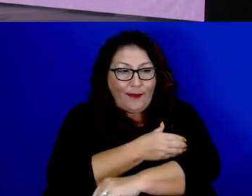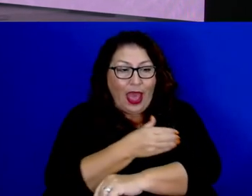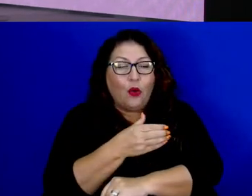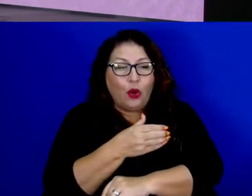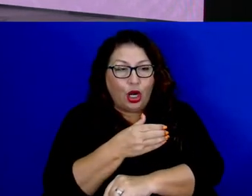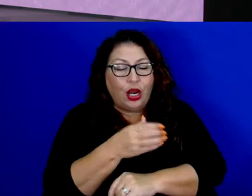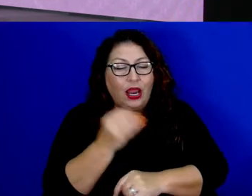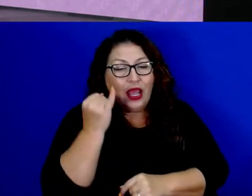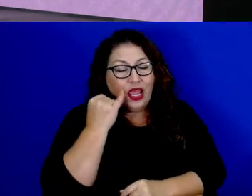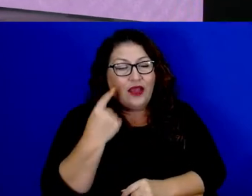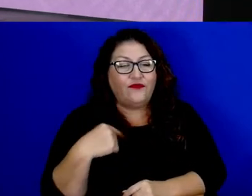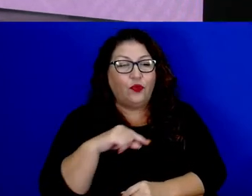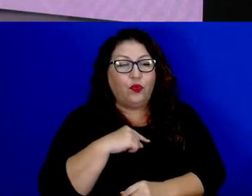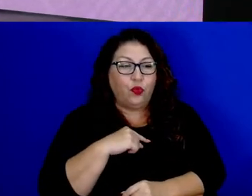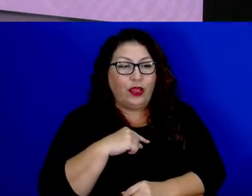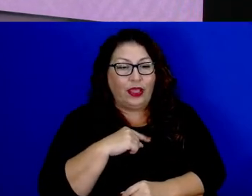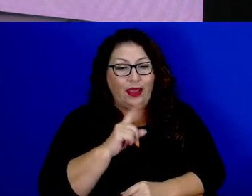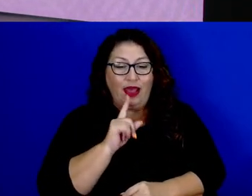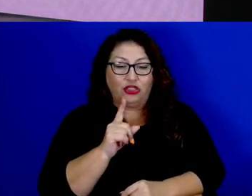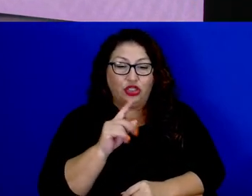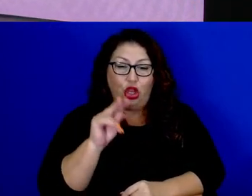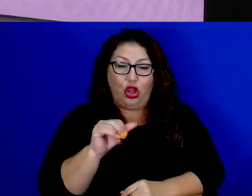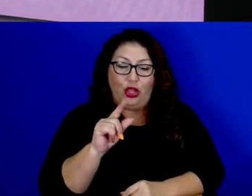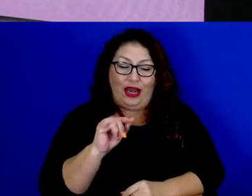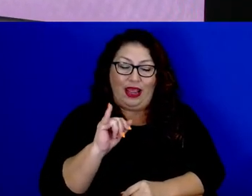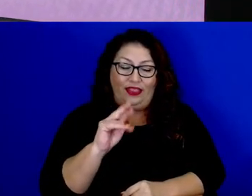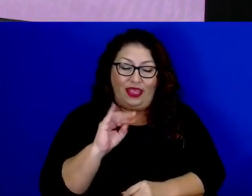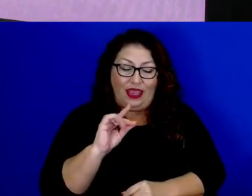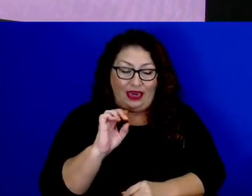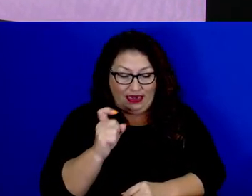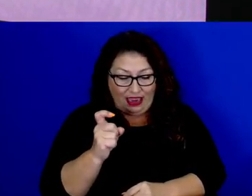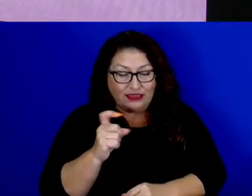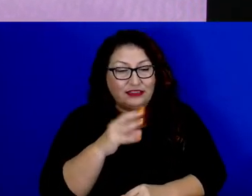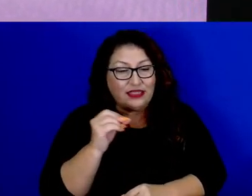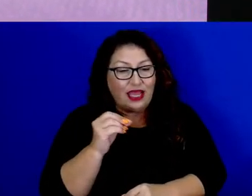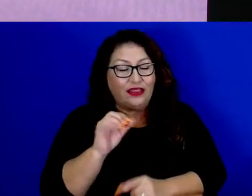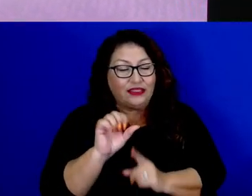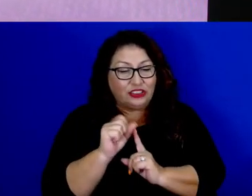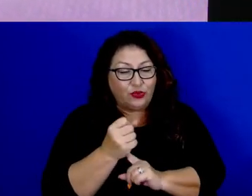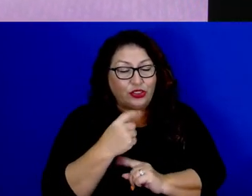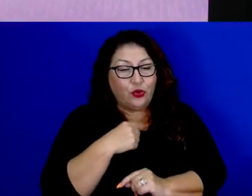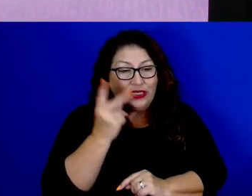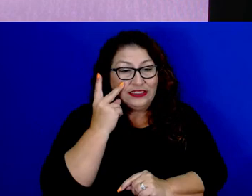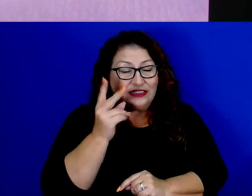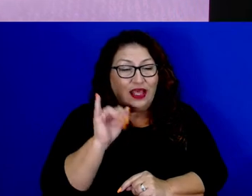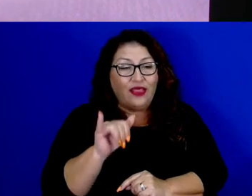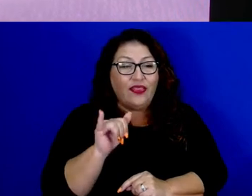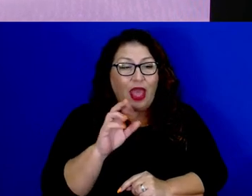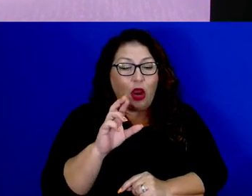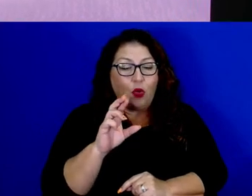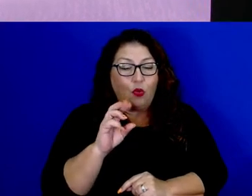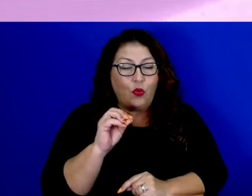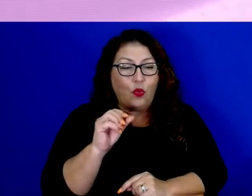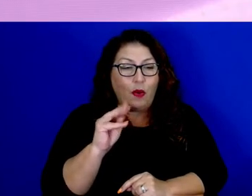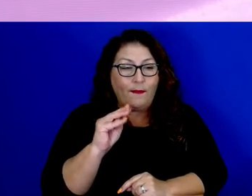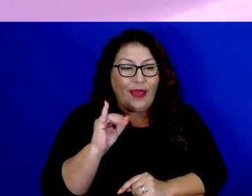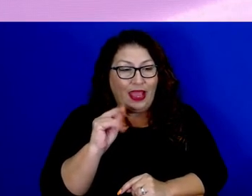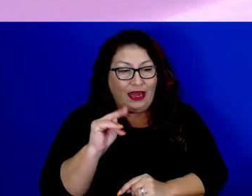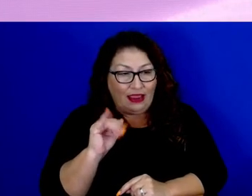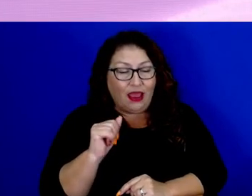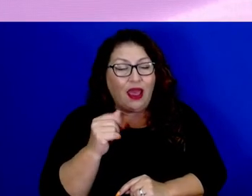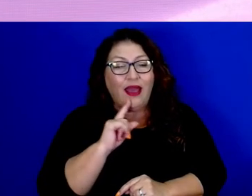If we are actually looking at the index and the situation, we see that Romania actually has a big gap